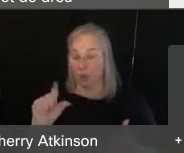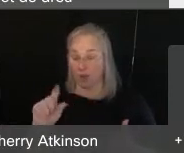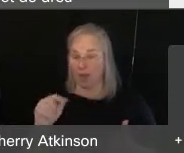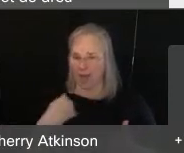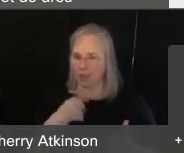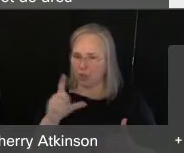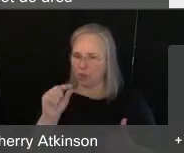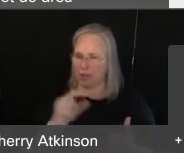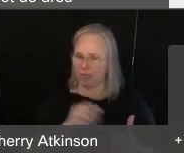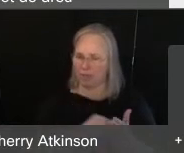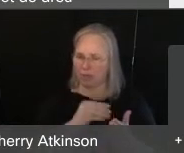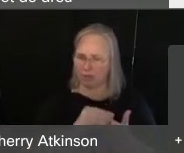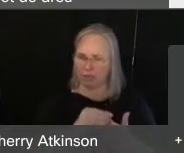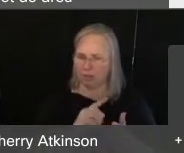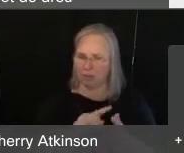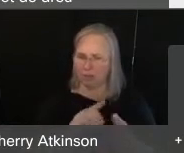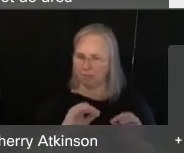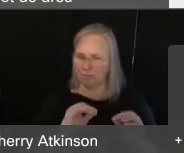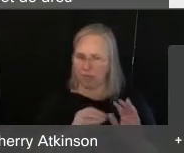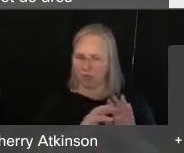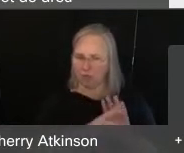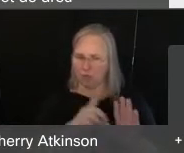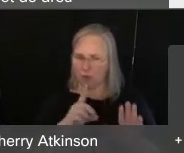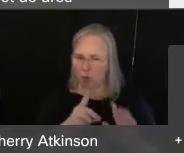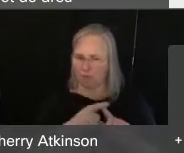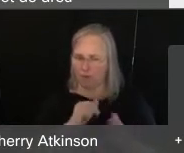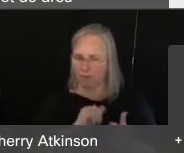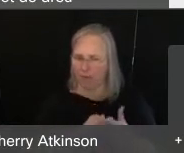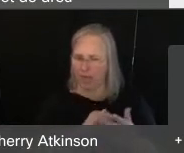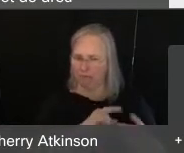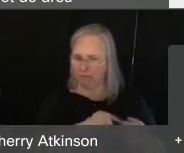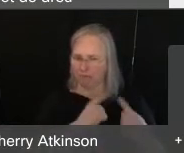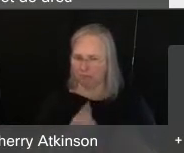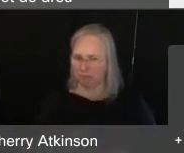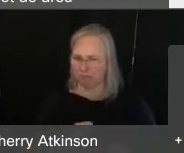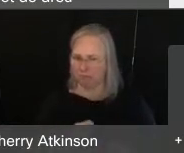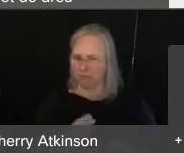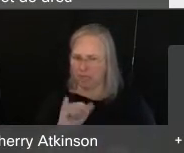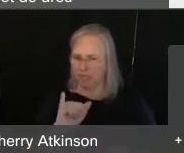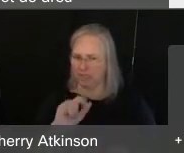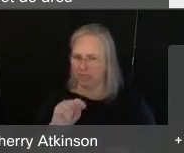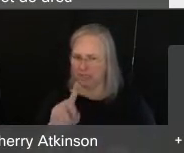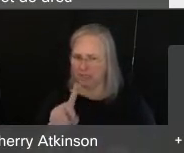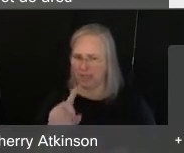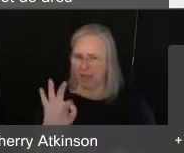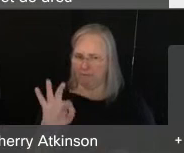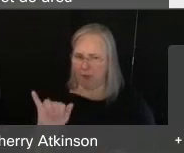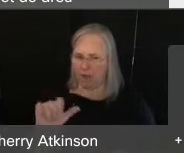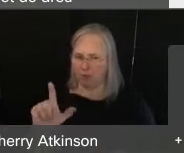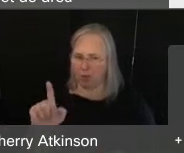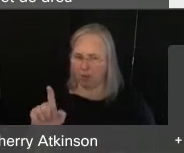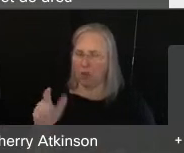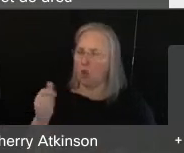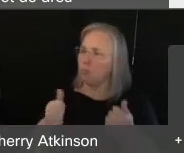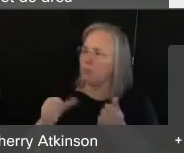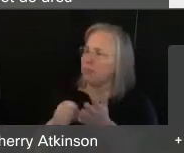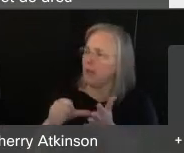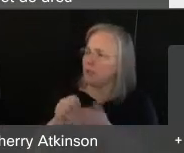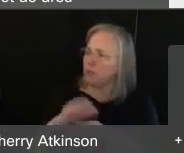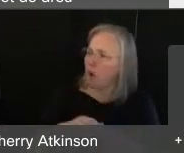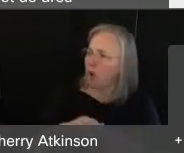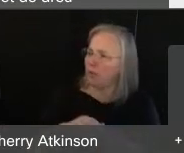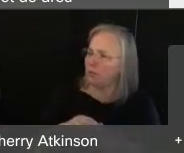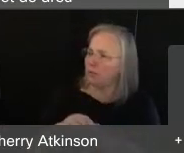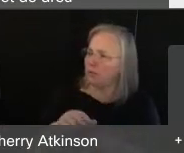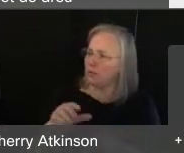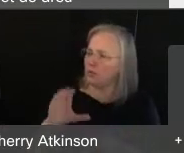we haven't had anything drawn out of that year to date in FY21. What page are you on, Craig? Sorry, I'm trying to get